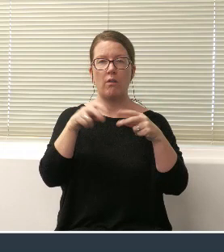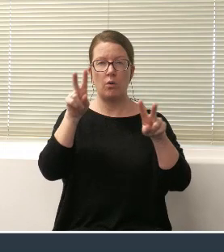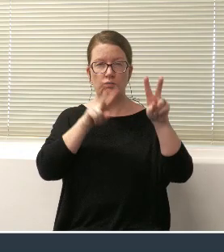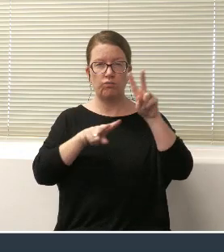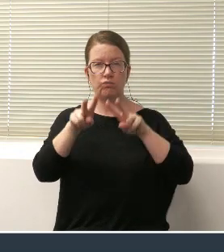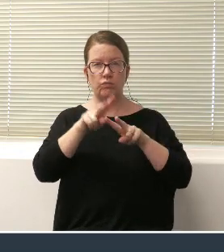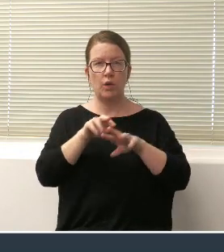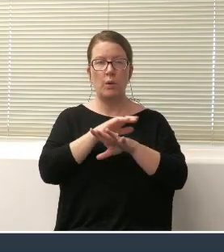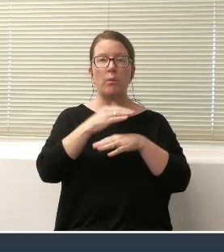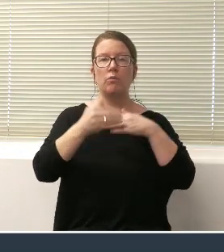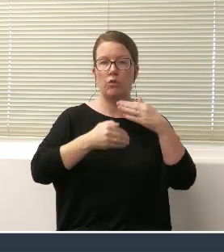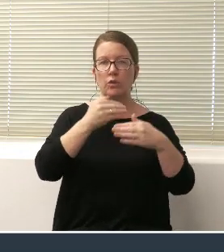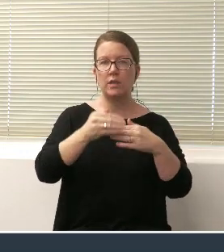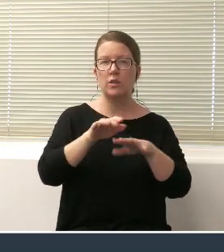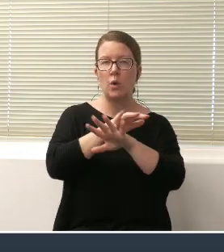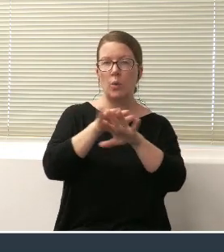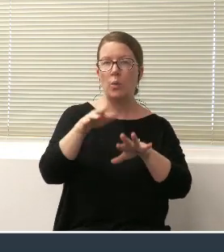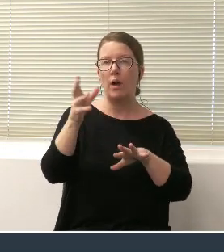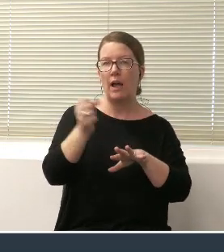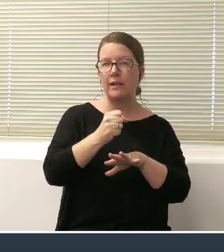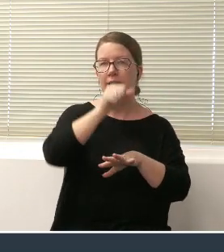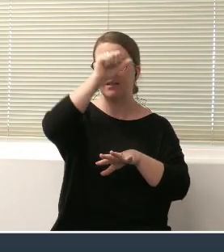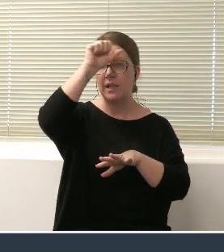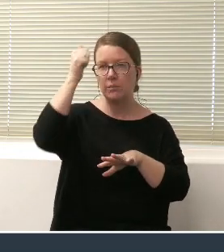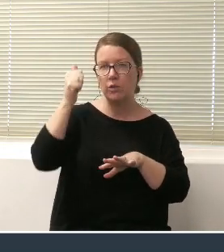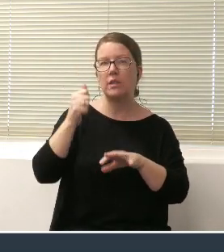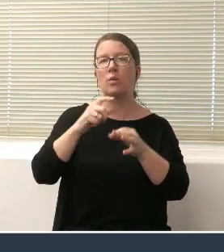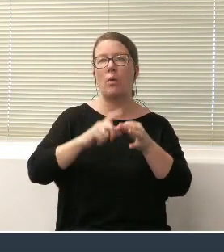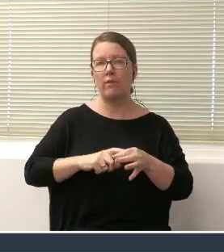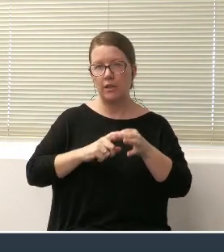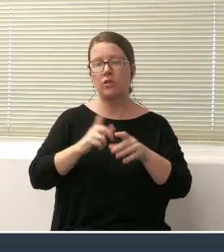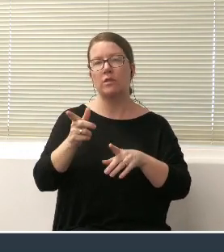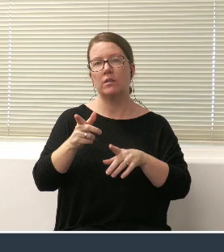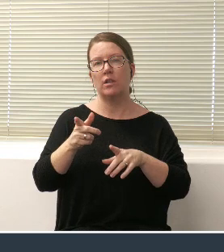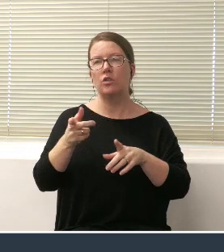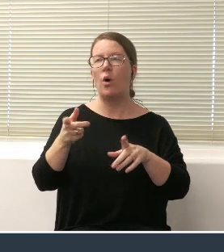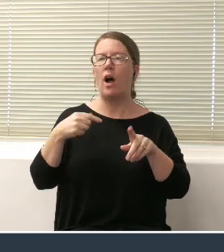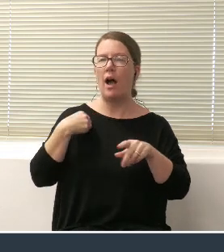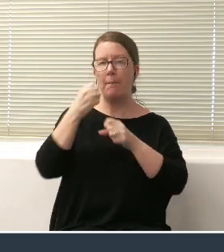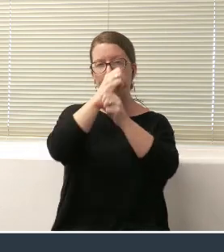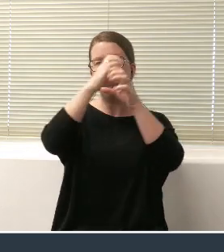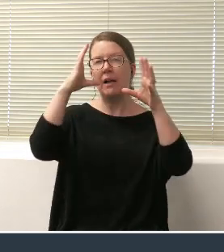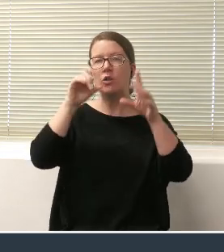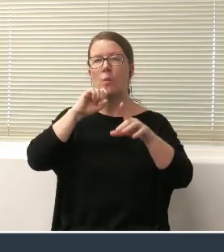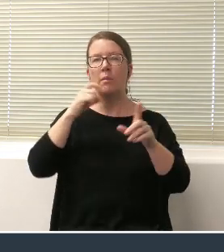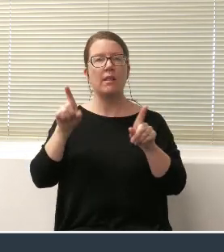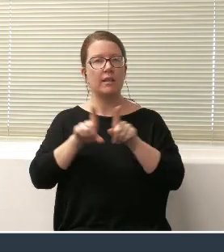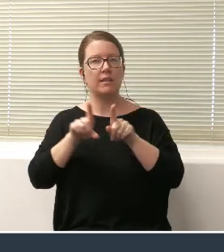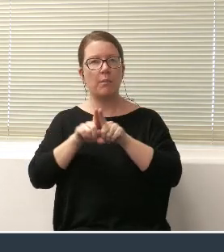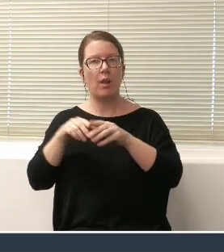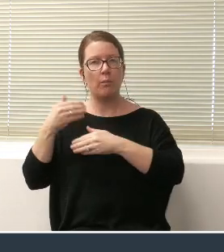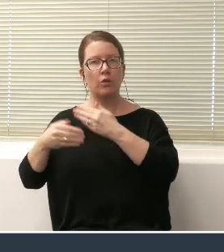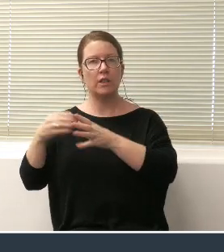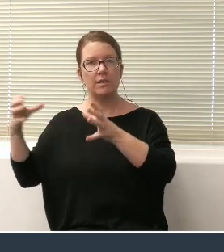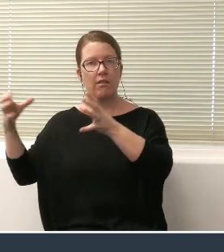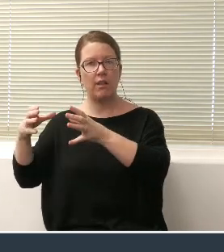the required skills and expertise to be able to be a governor in that particular industry. So I would imagine that it's a very similar type of process would